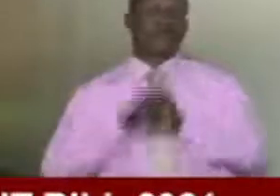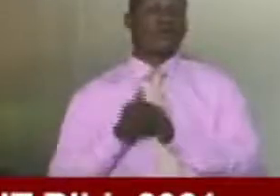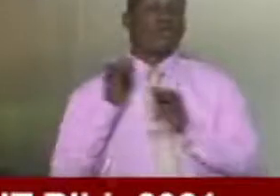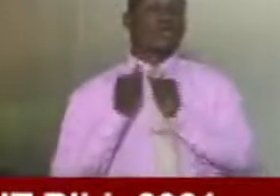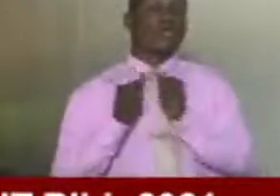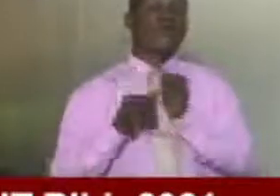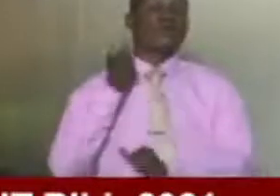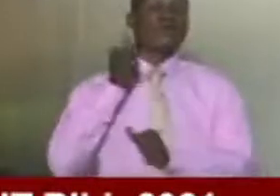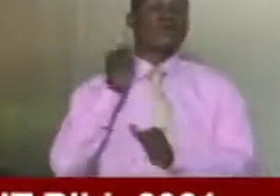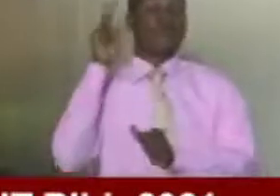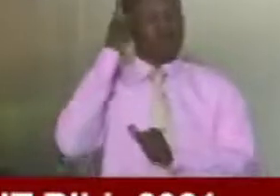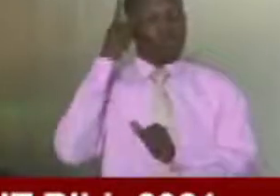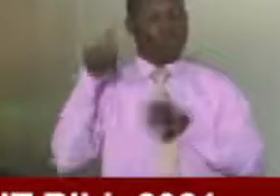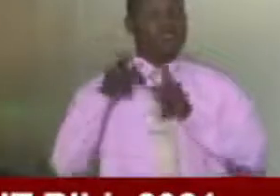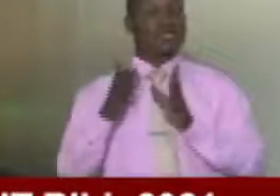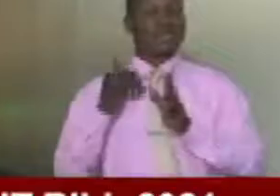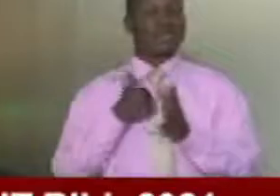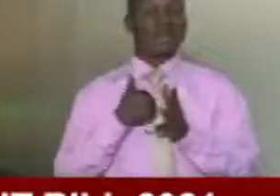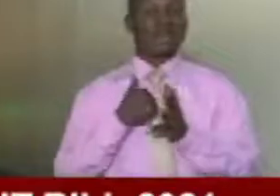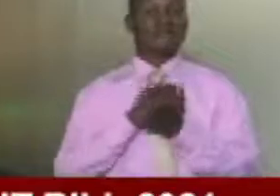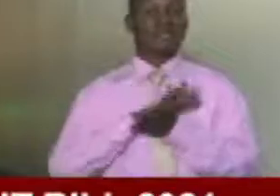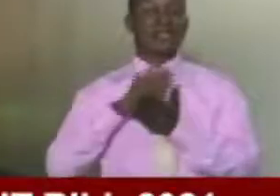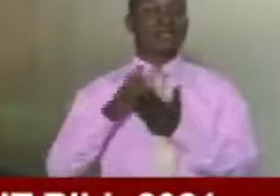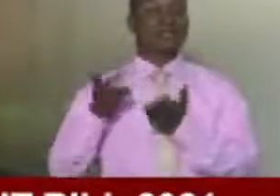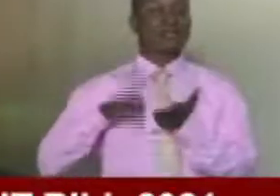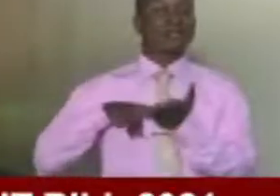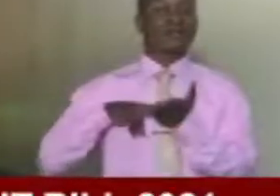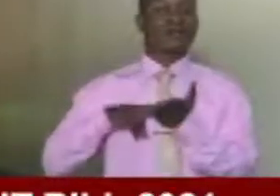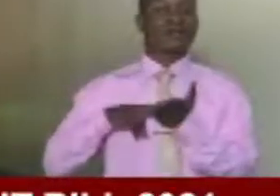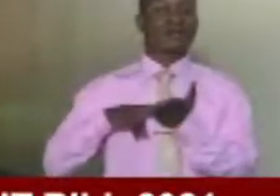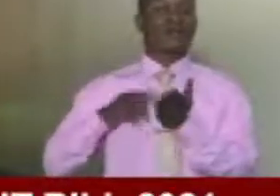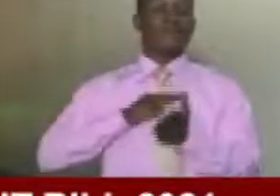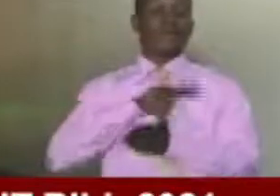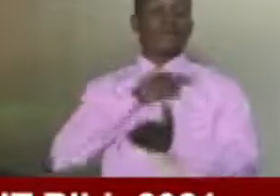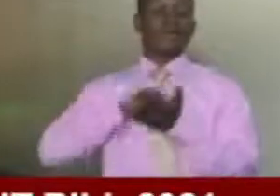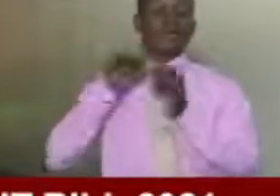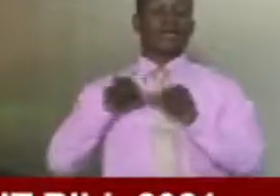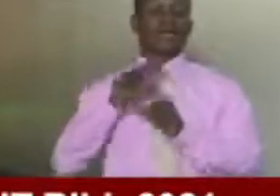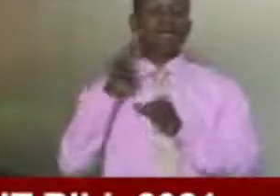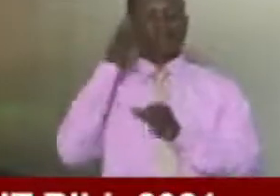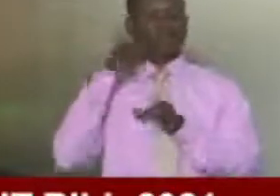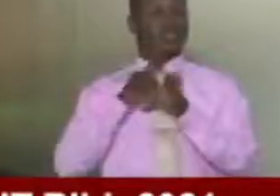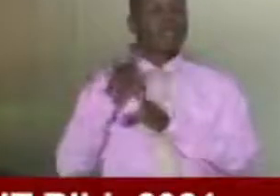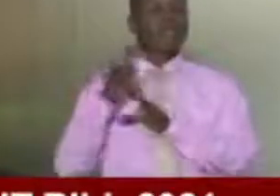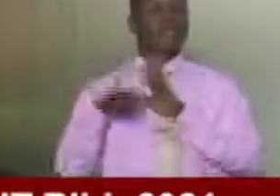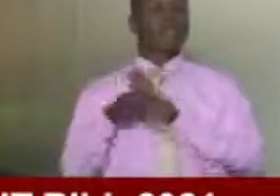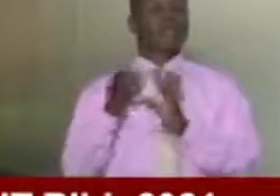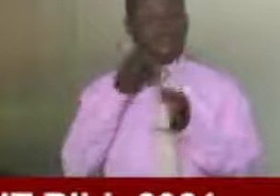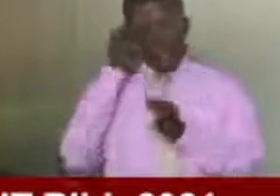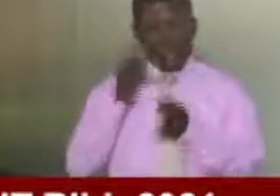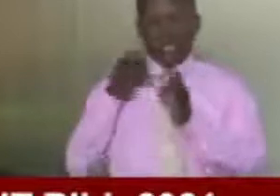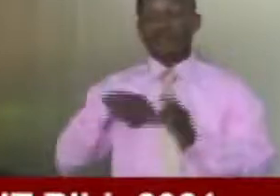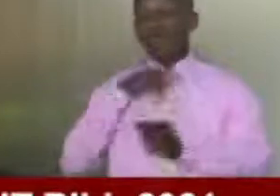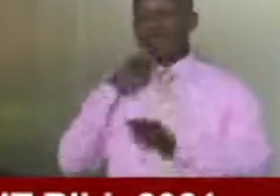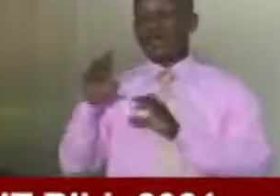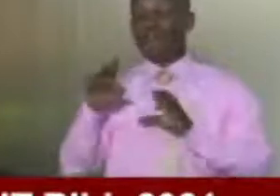political parties has a clear register of members that they can use for direct primaries? Because if you are doing direct